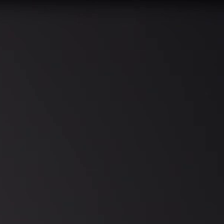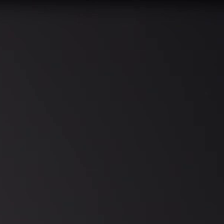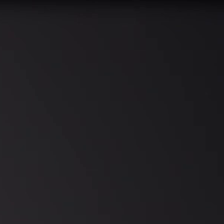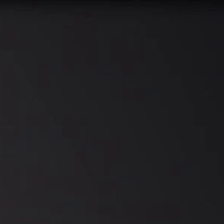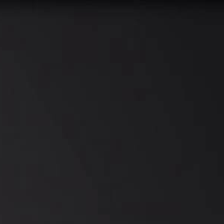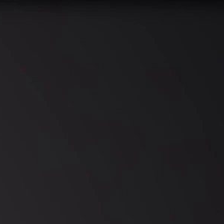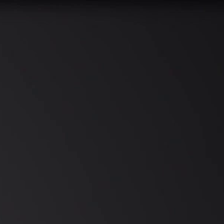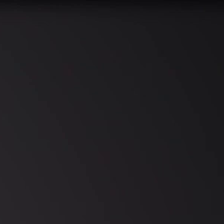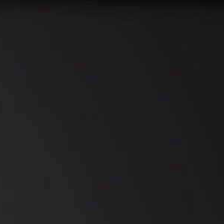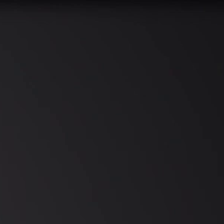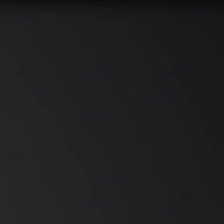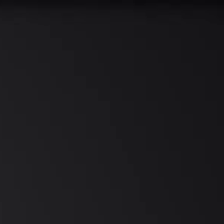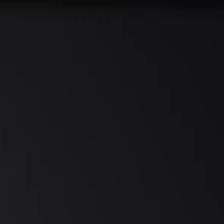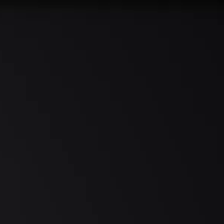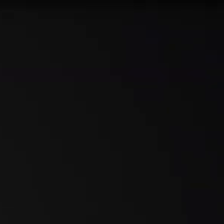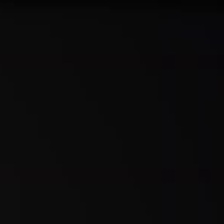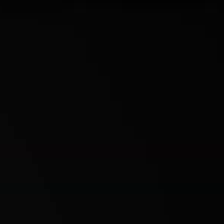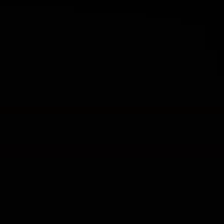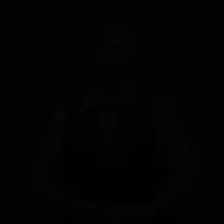cupertino.org/coronavirus.